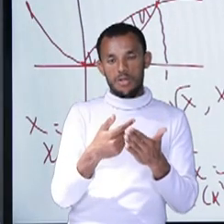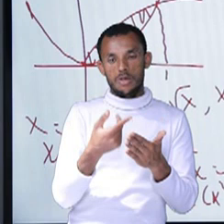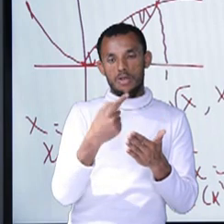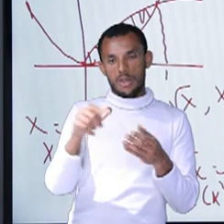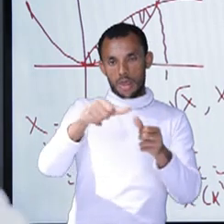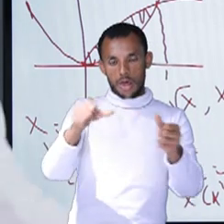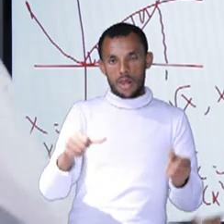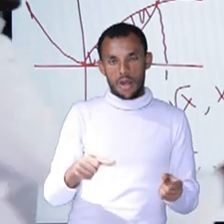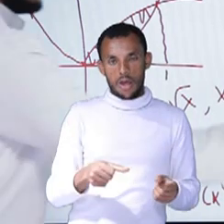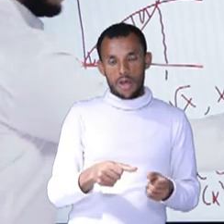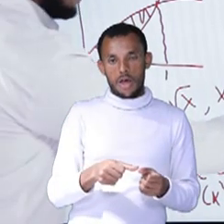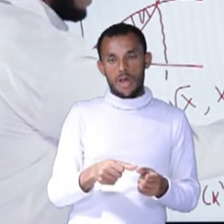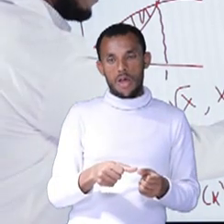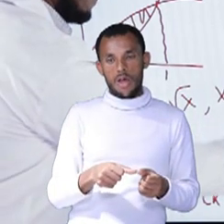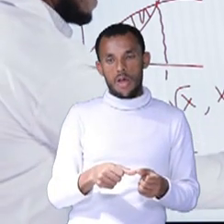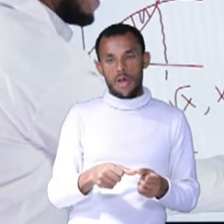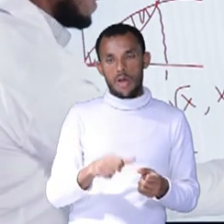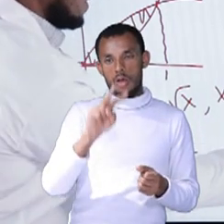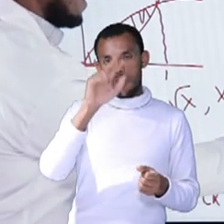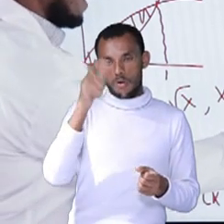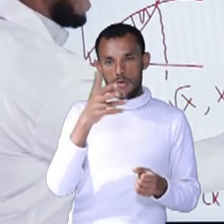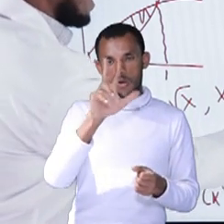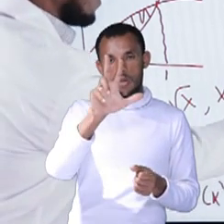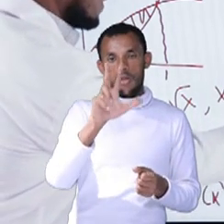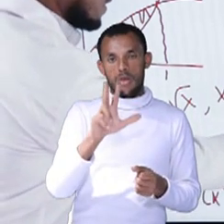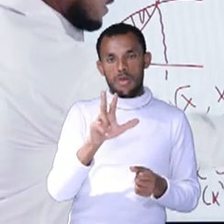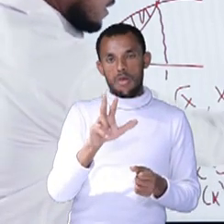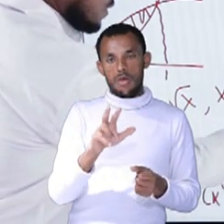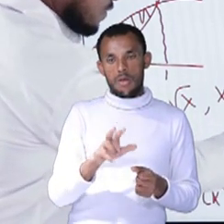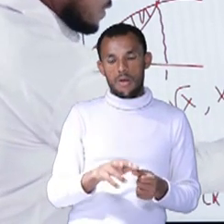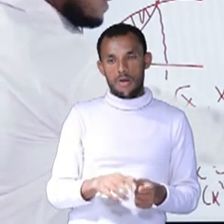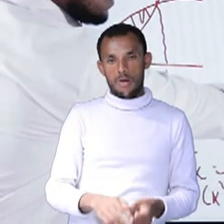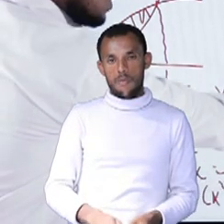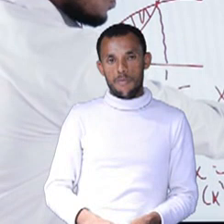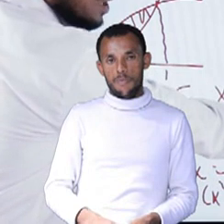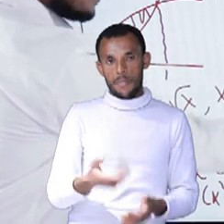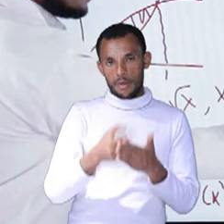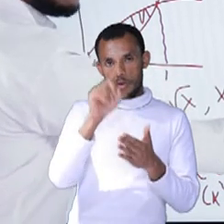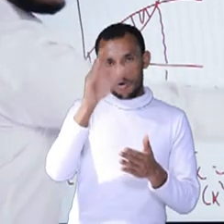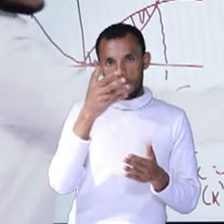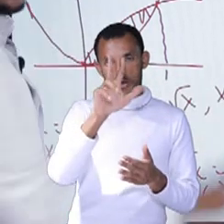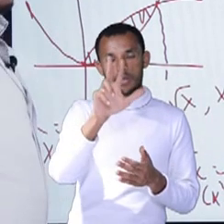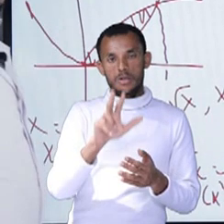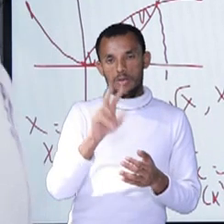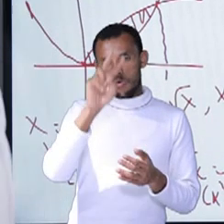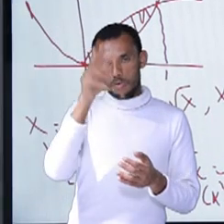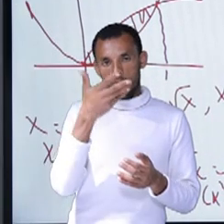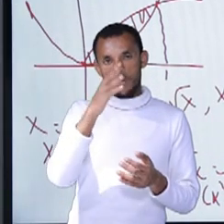the area will be 2 over 3. 2 over 3, this is 2 over 3, this one is 1 over 3, 2 over